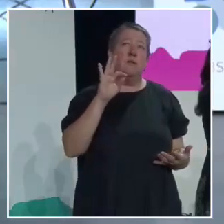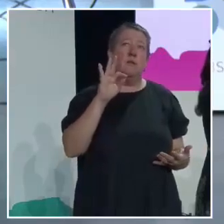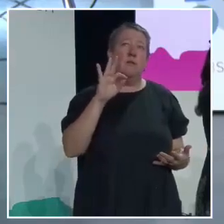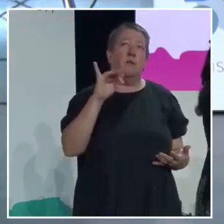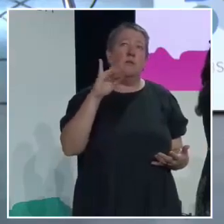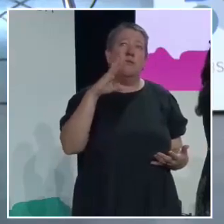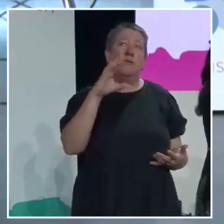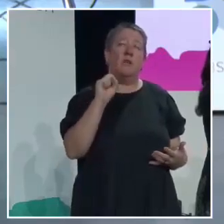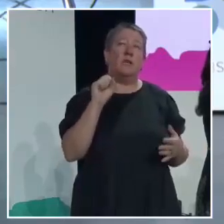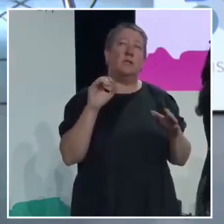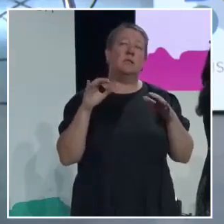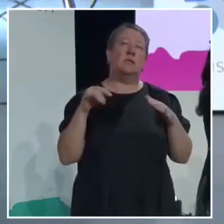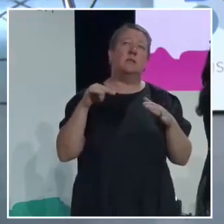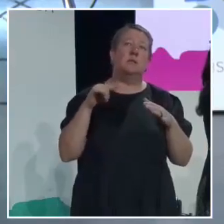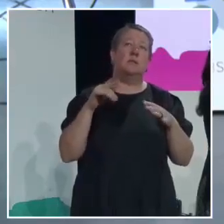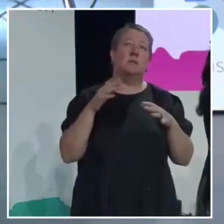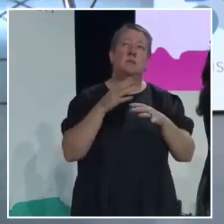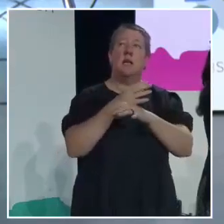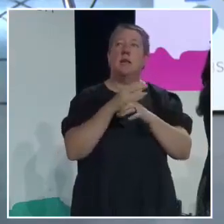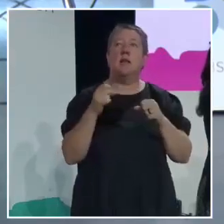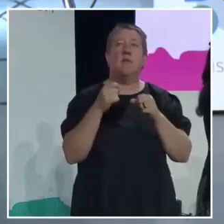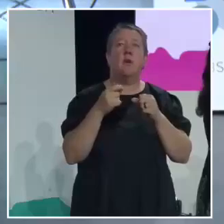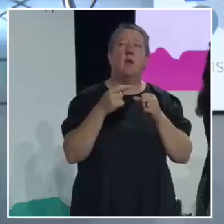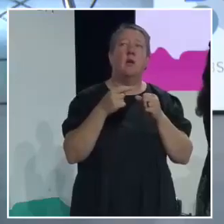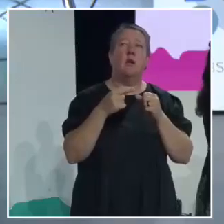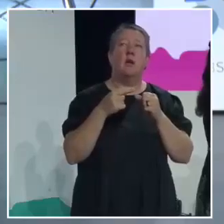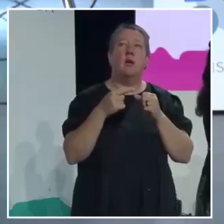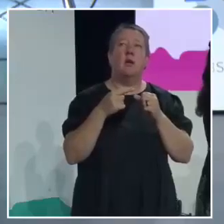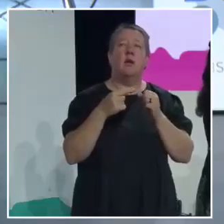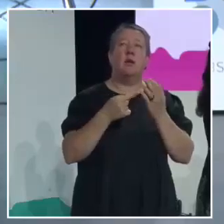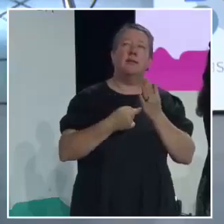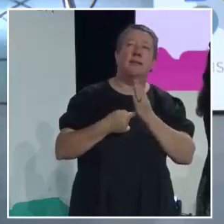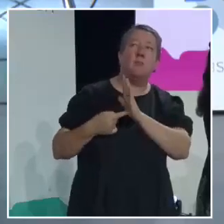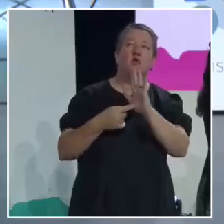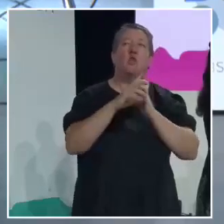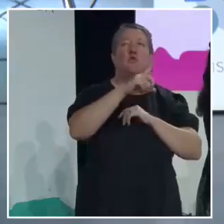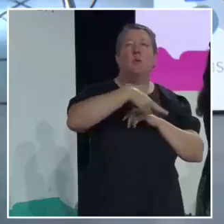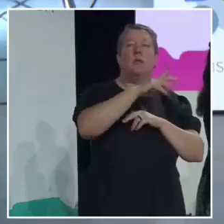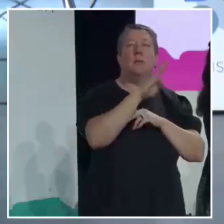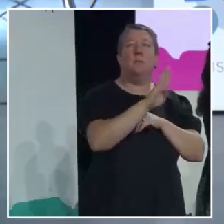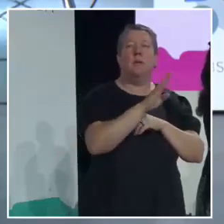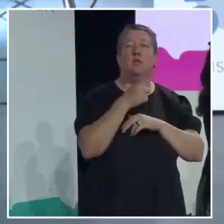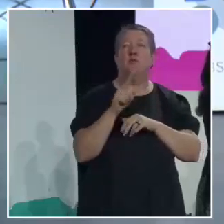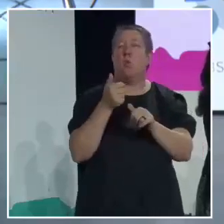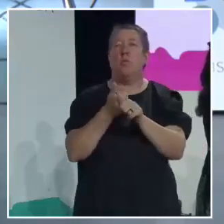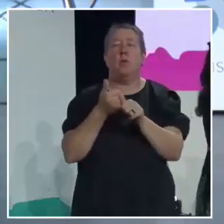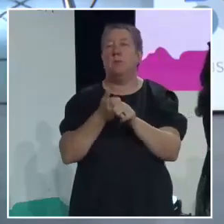a demonstration of public development banks for themselves, pro